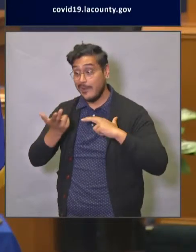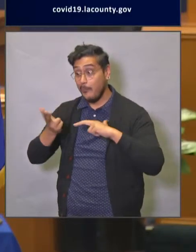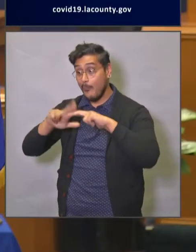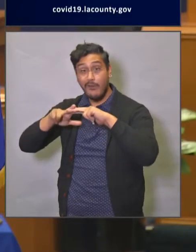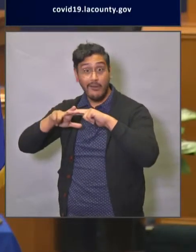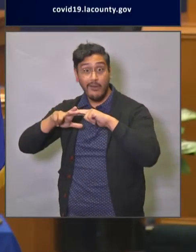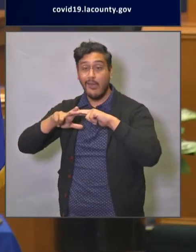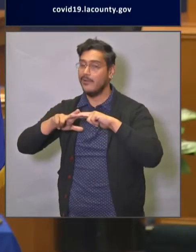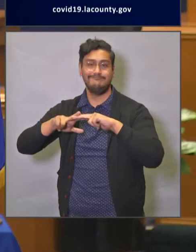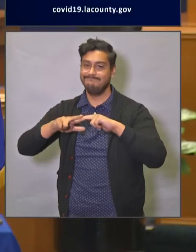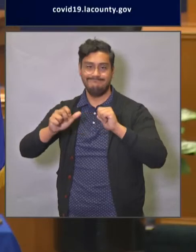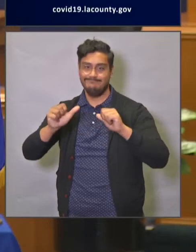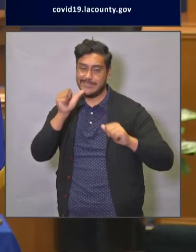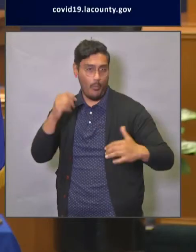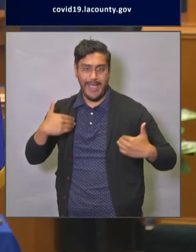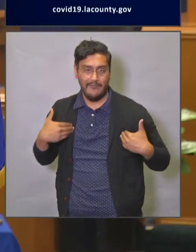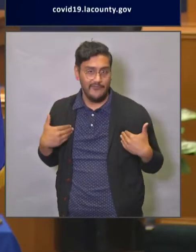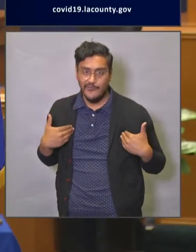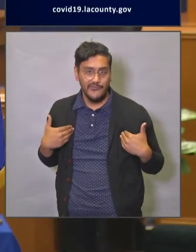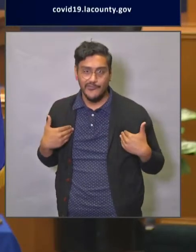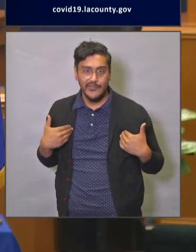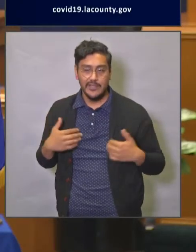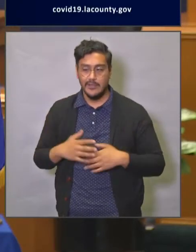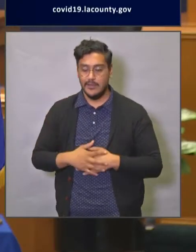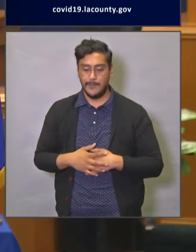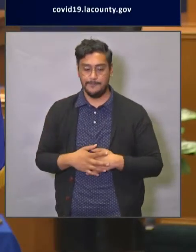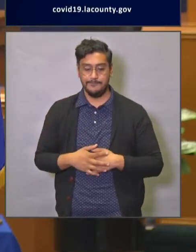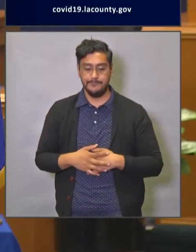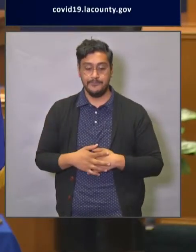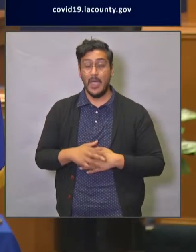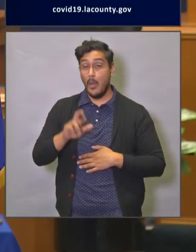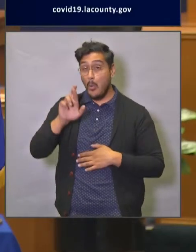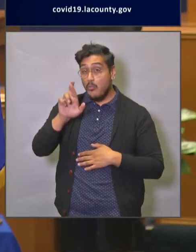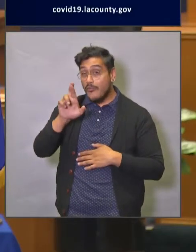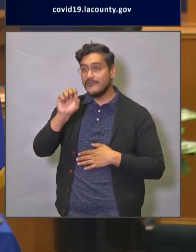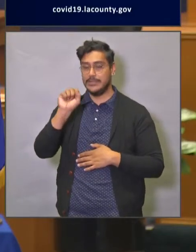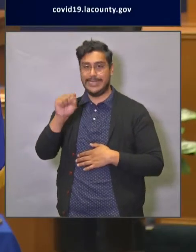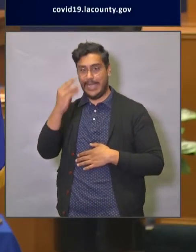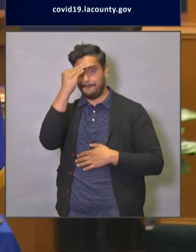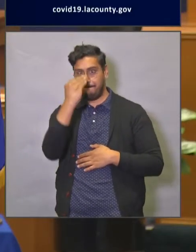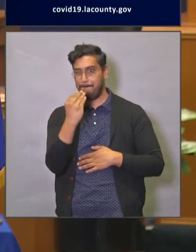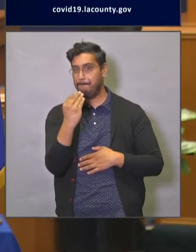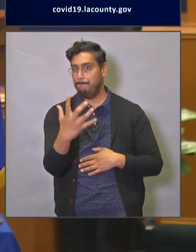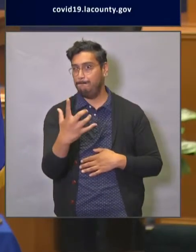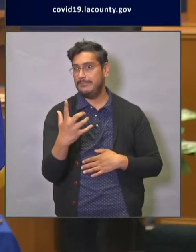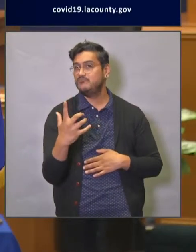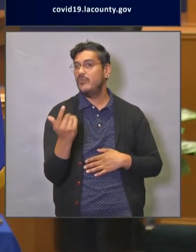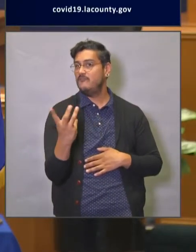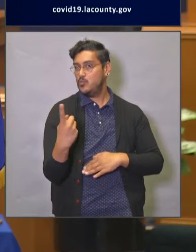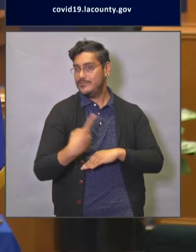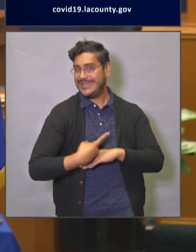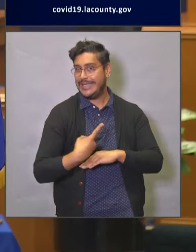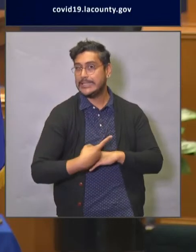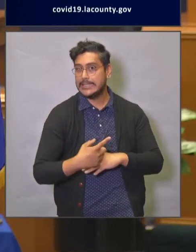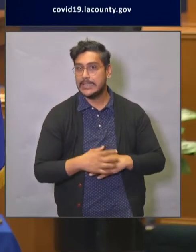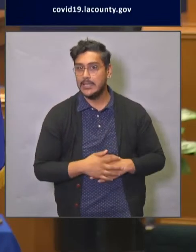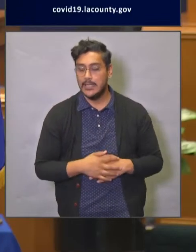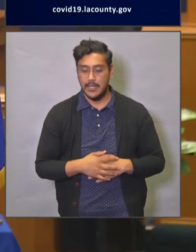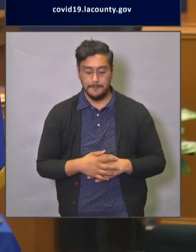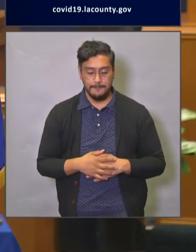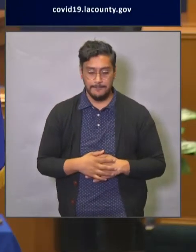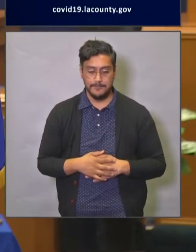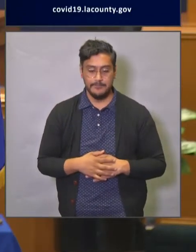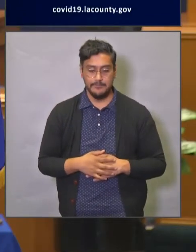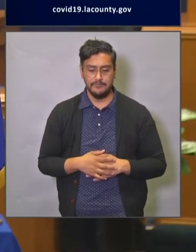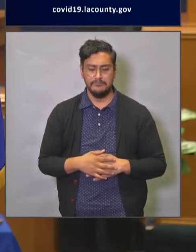that we just experienced. And we can hopefully get back to you with that information in a few days. Again,